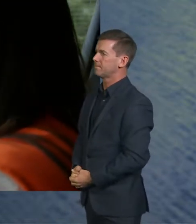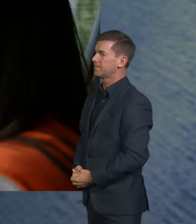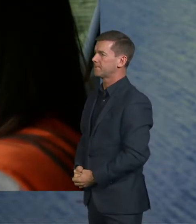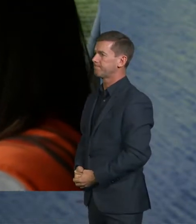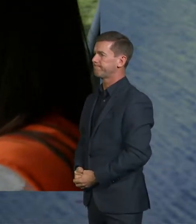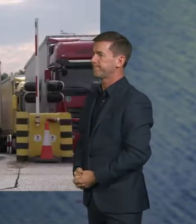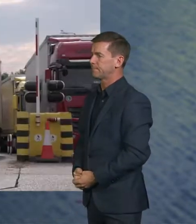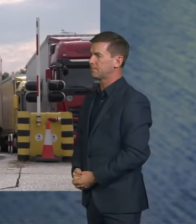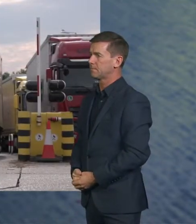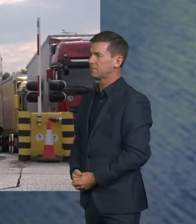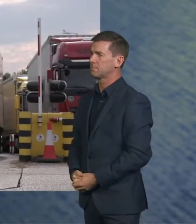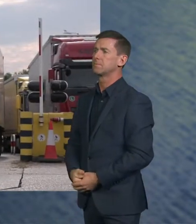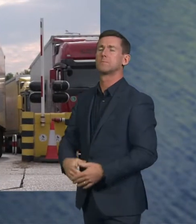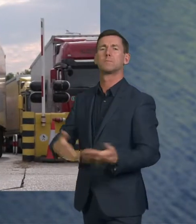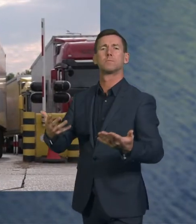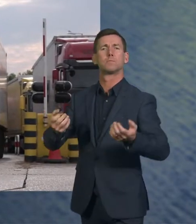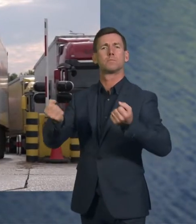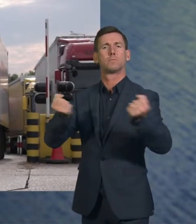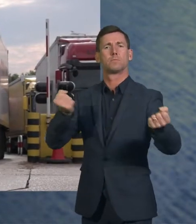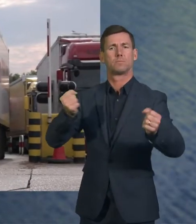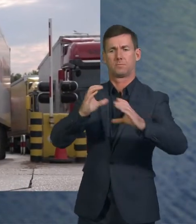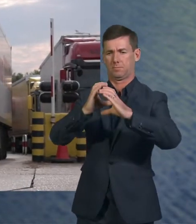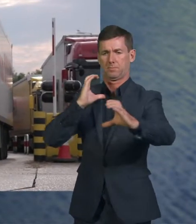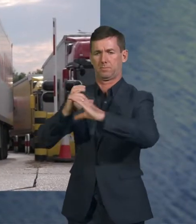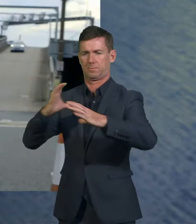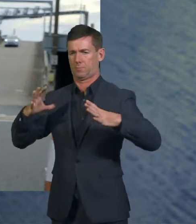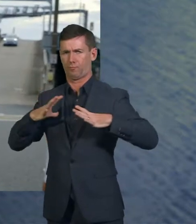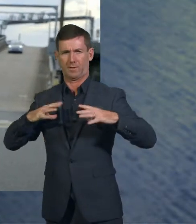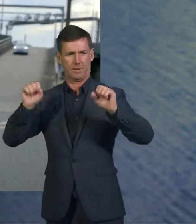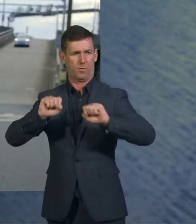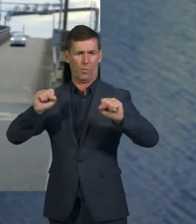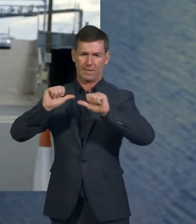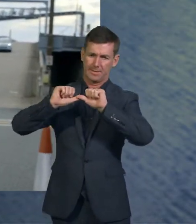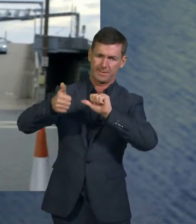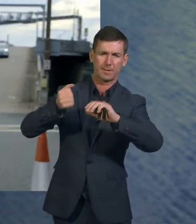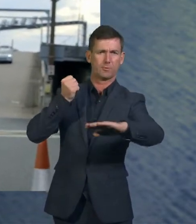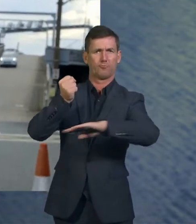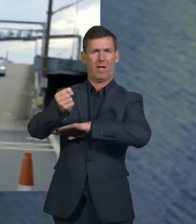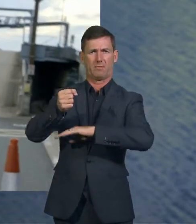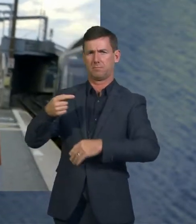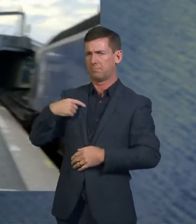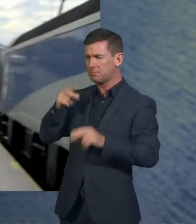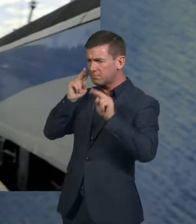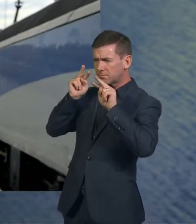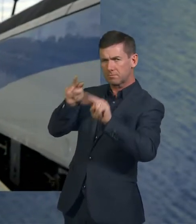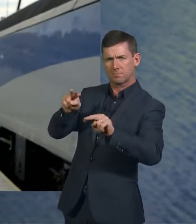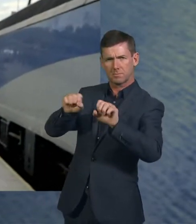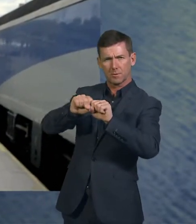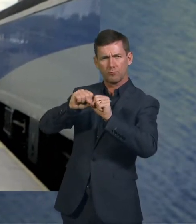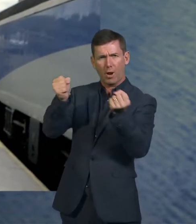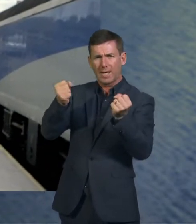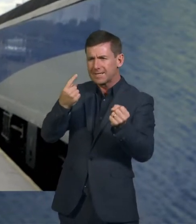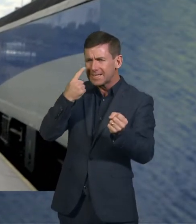With the lorries back in the allocation lanes for the next shuttle to France, Lily takes a look at the repair work on the broken freight engine. There